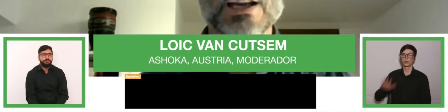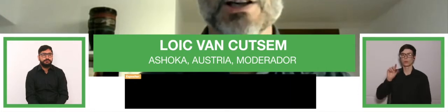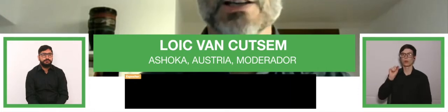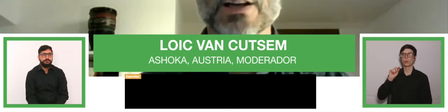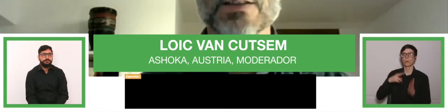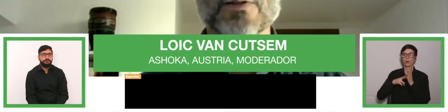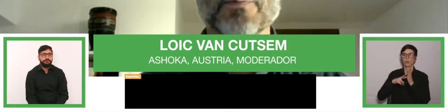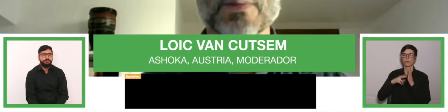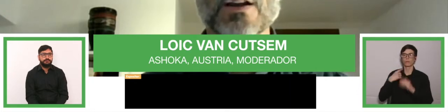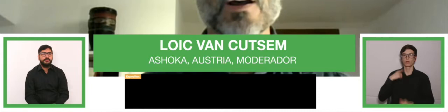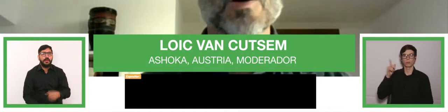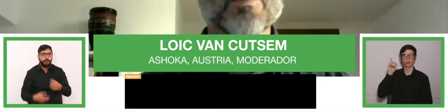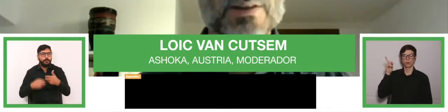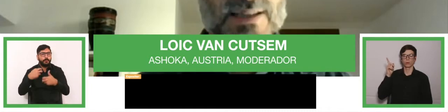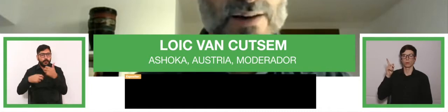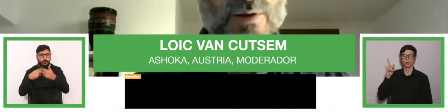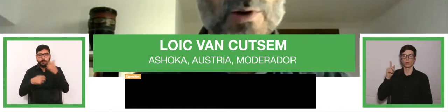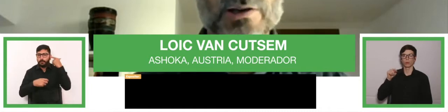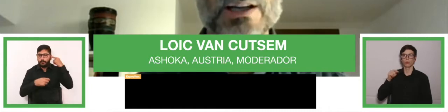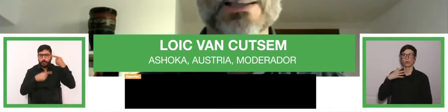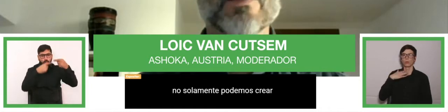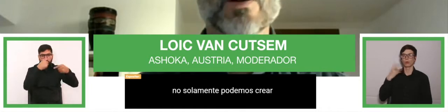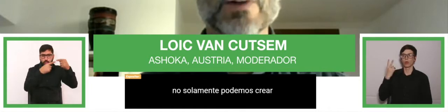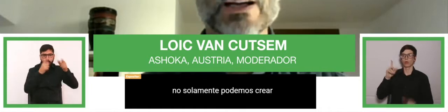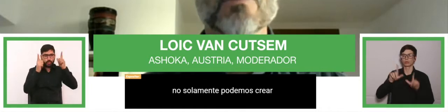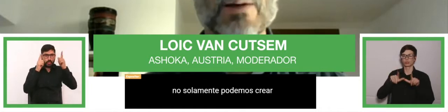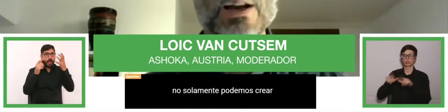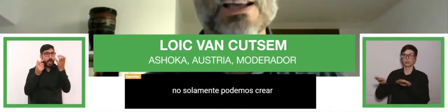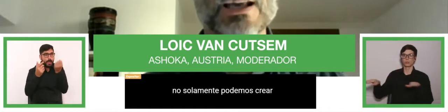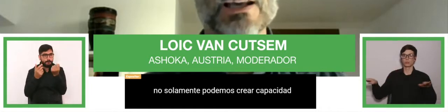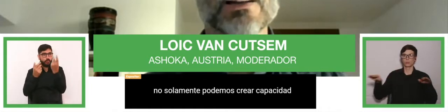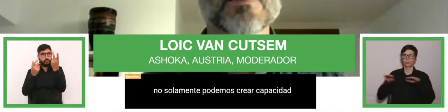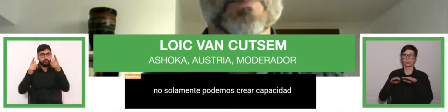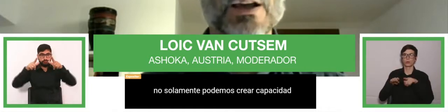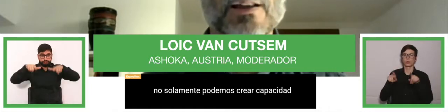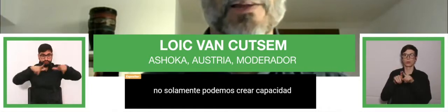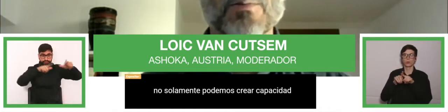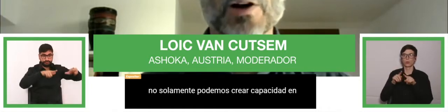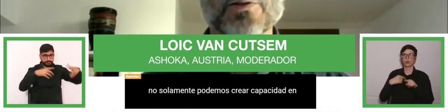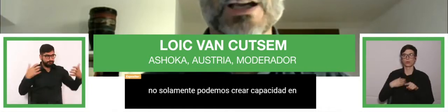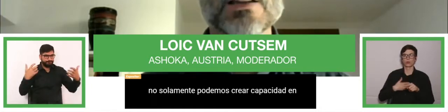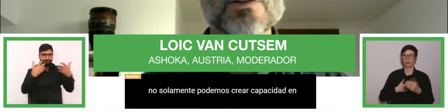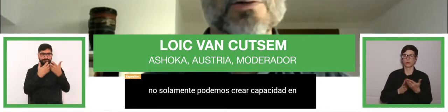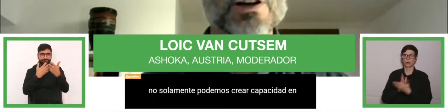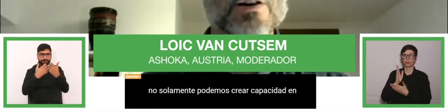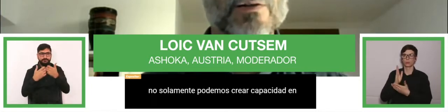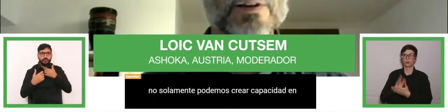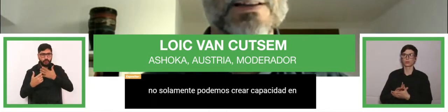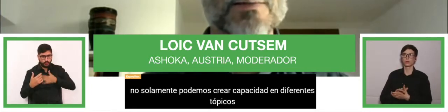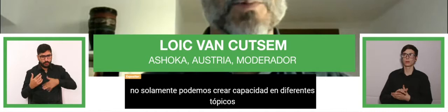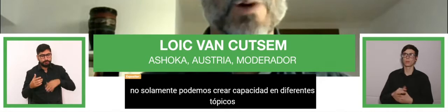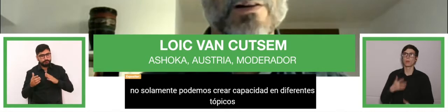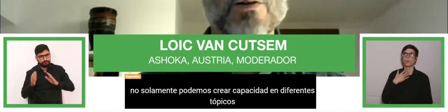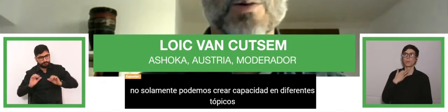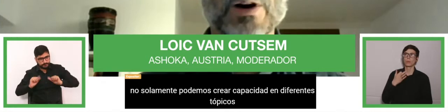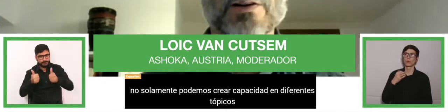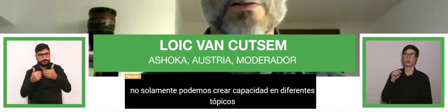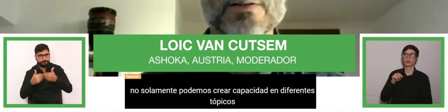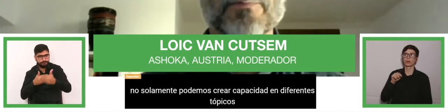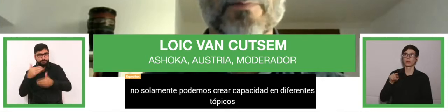like replication and transfer, but several projects have already replicated their models in